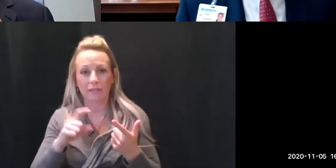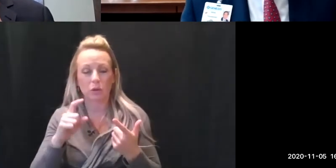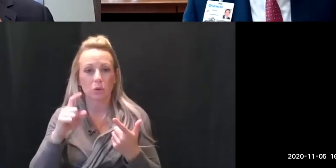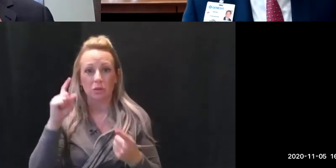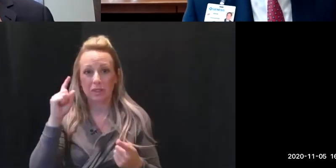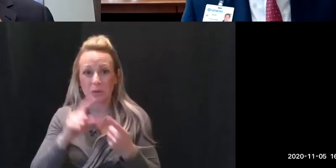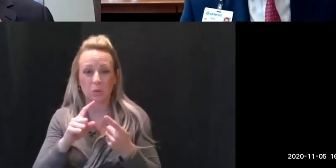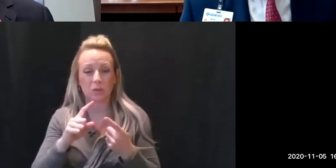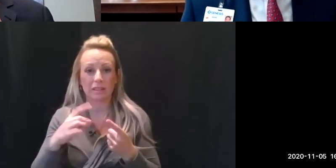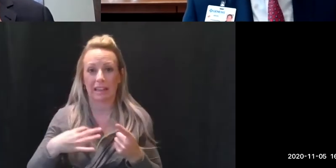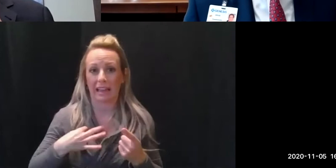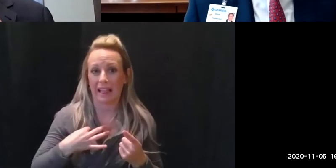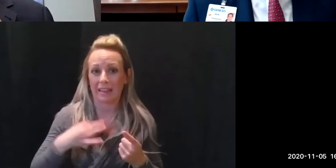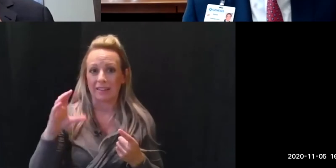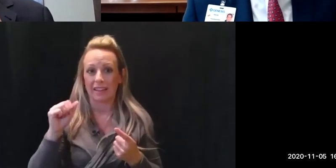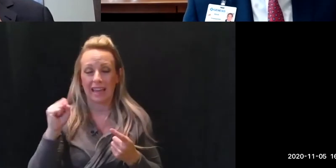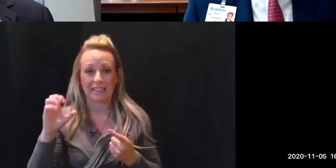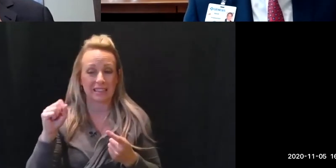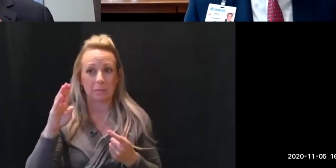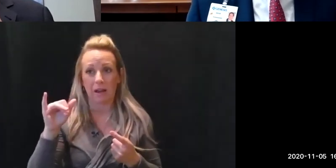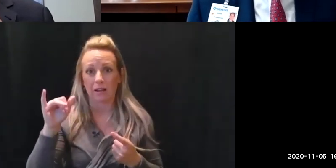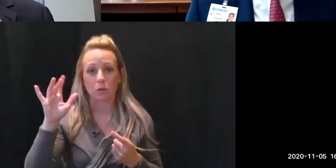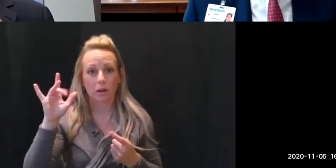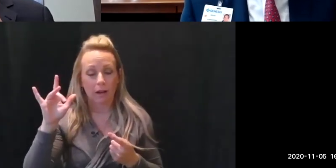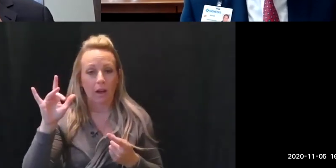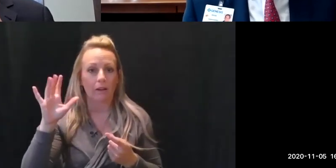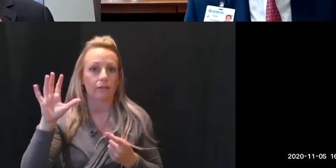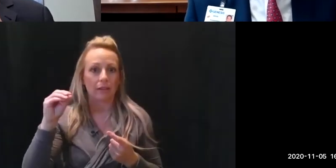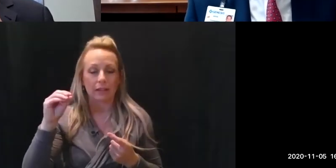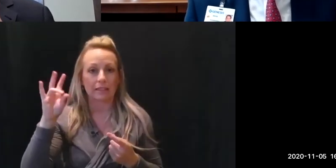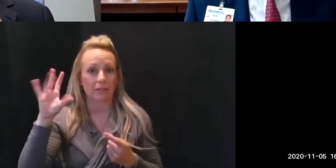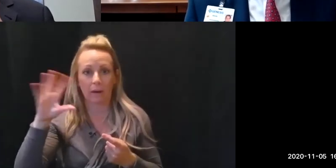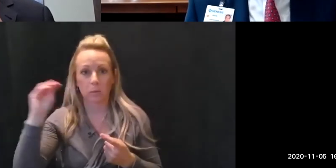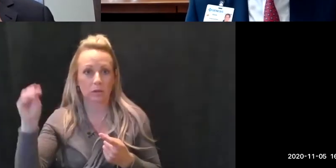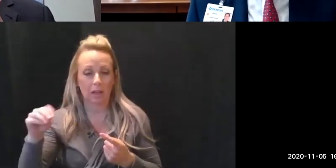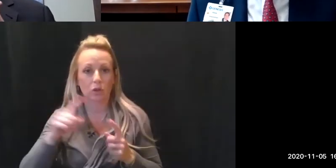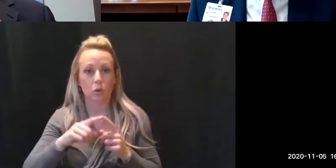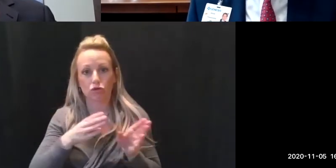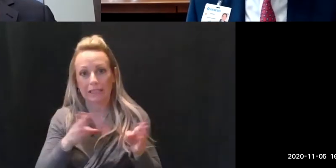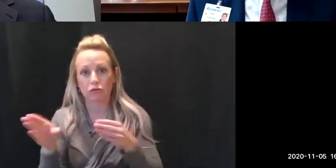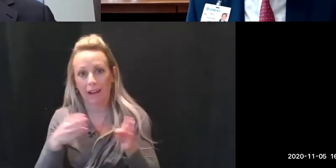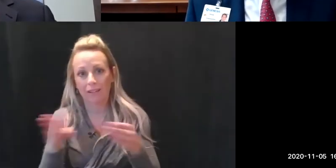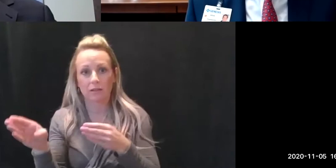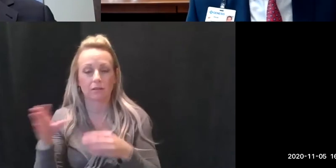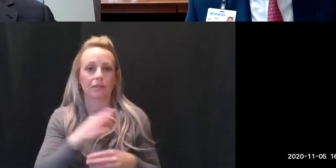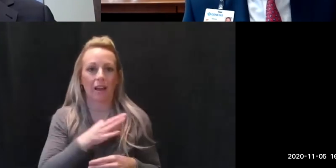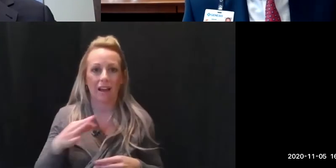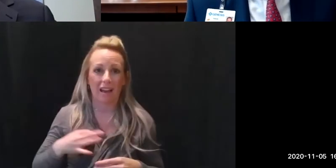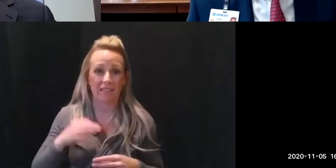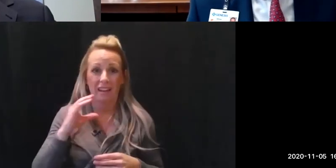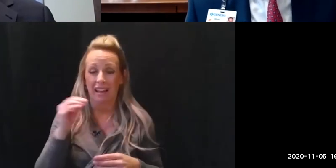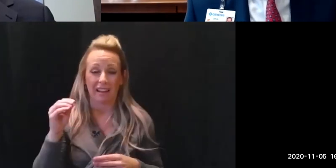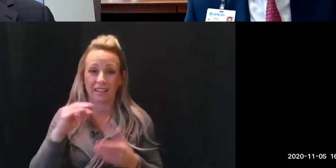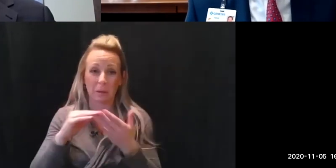it's by 25%, 50%, or 75% to redirect staff. And that's not what the